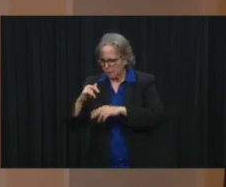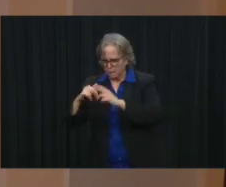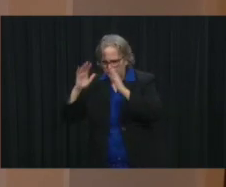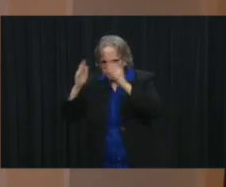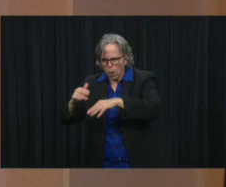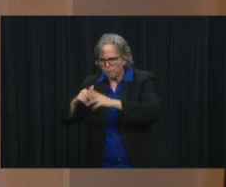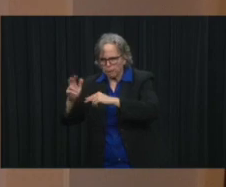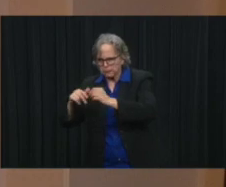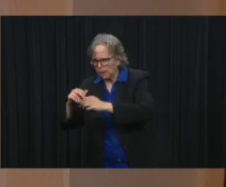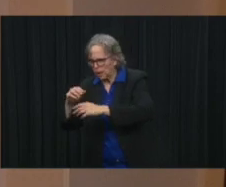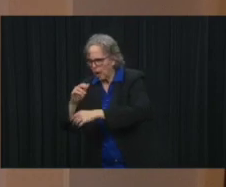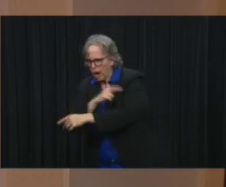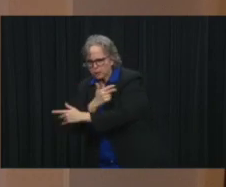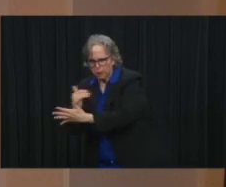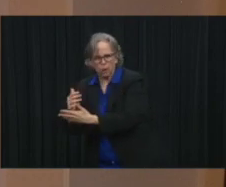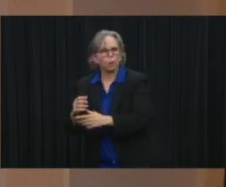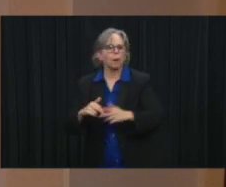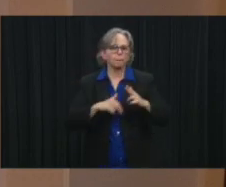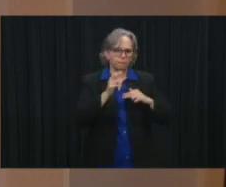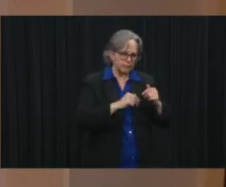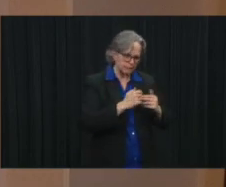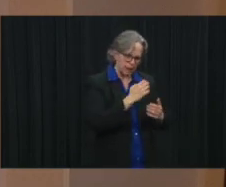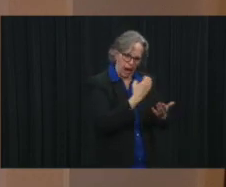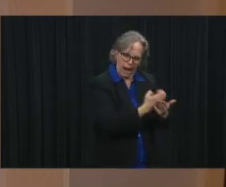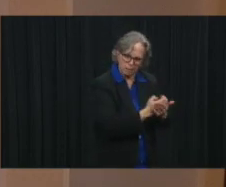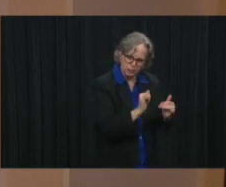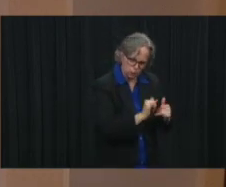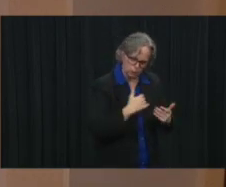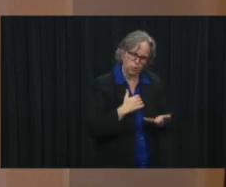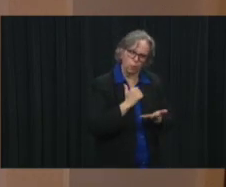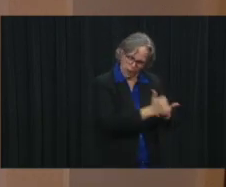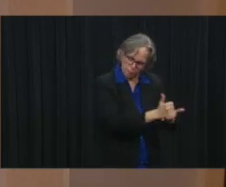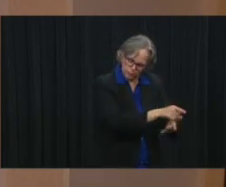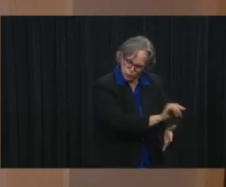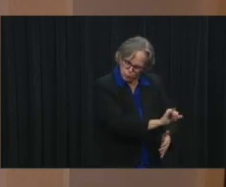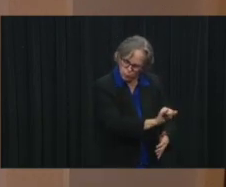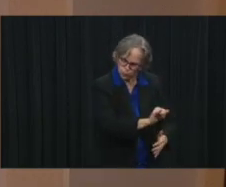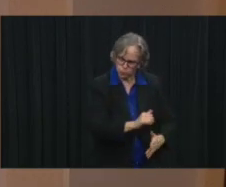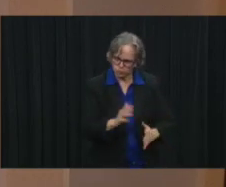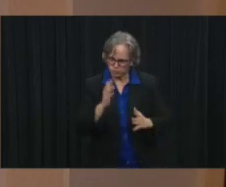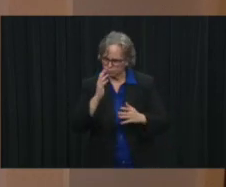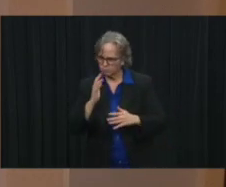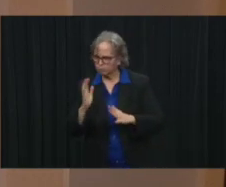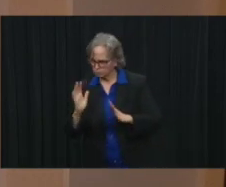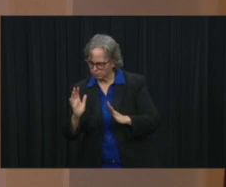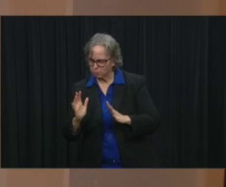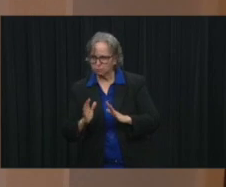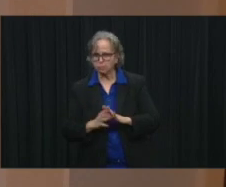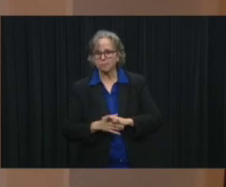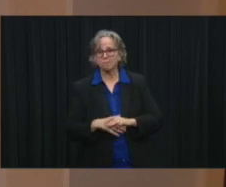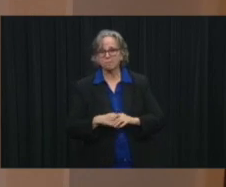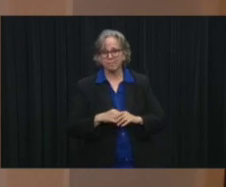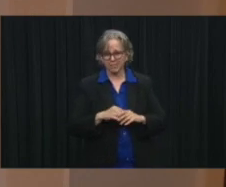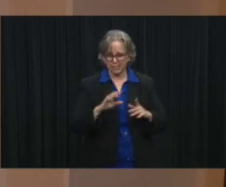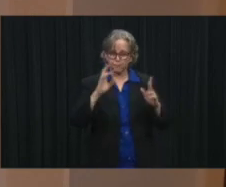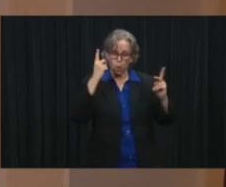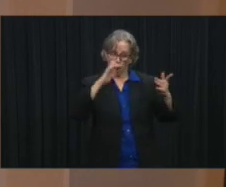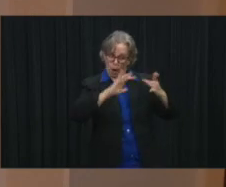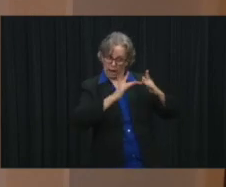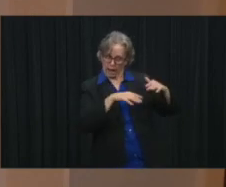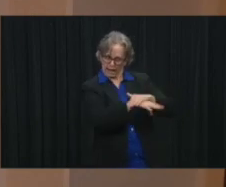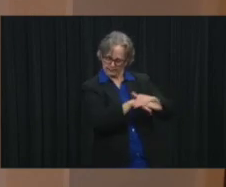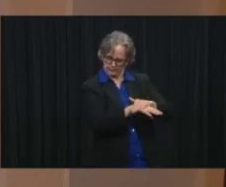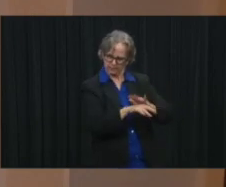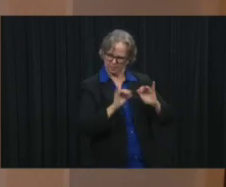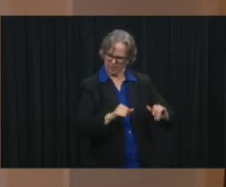get access to these services. For those of you who are under the traditional unemployment system, we know that because of the volume, it hasn't